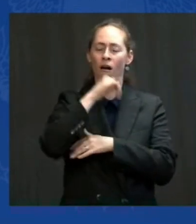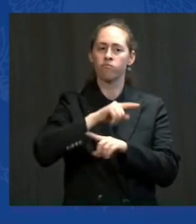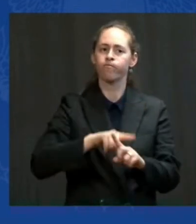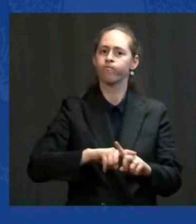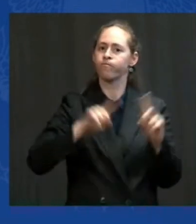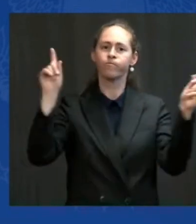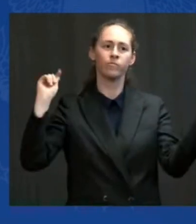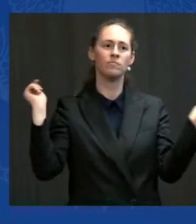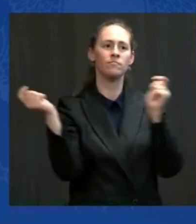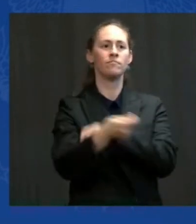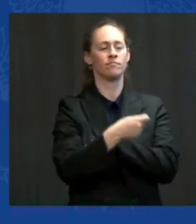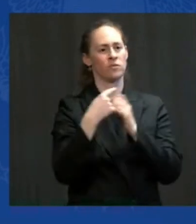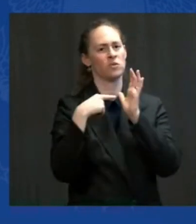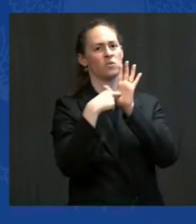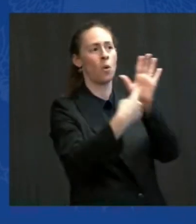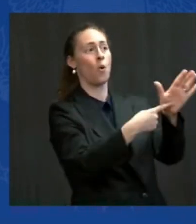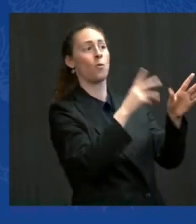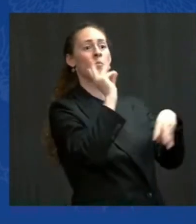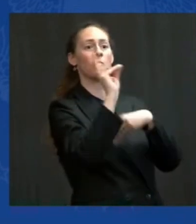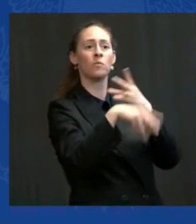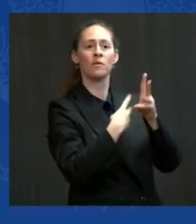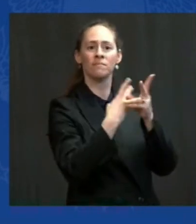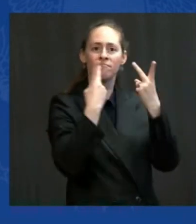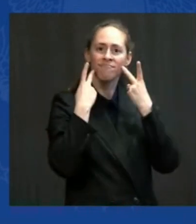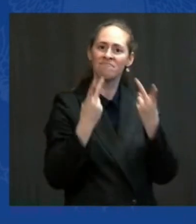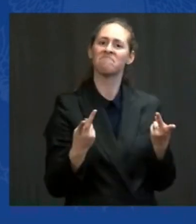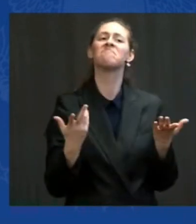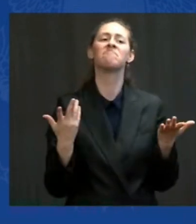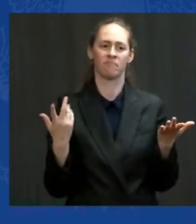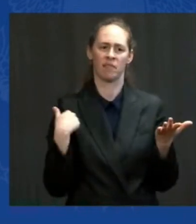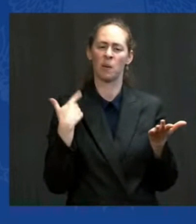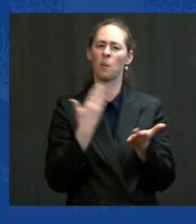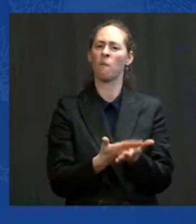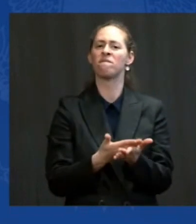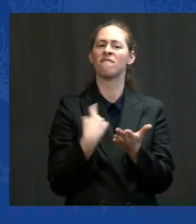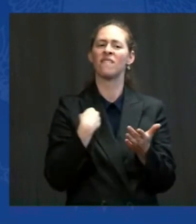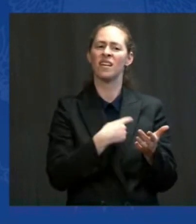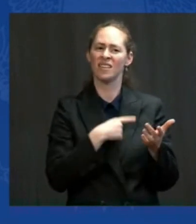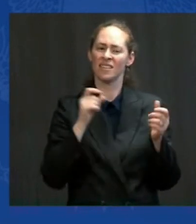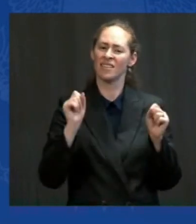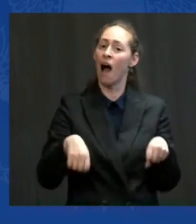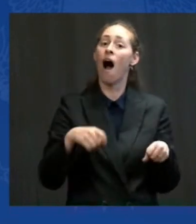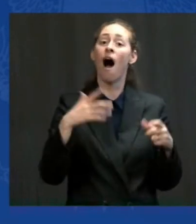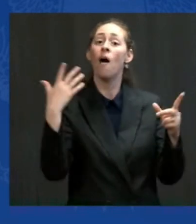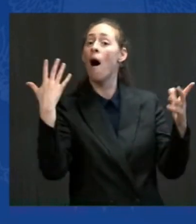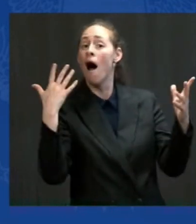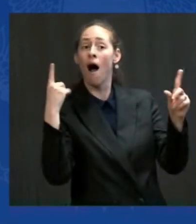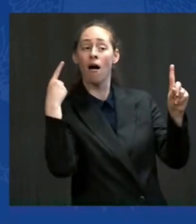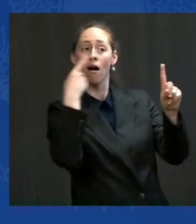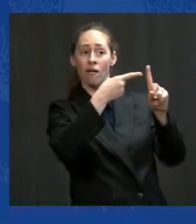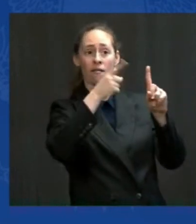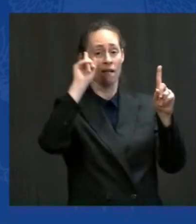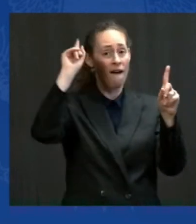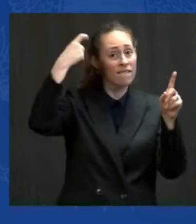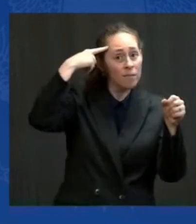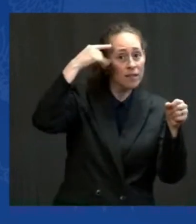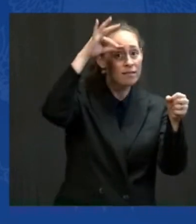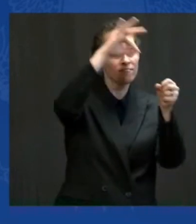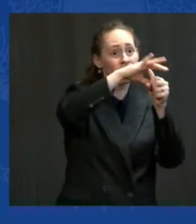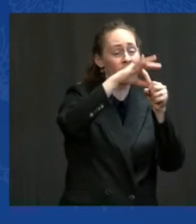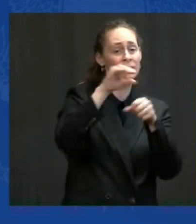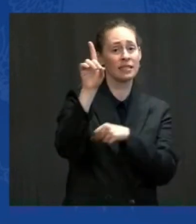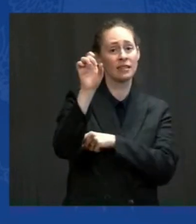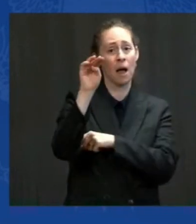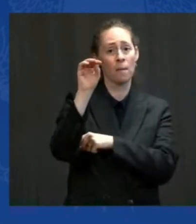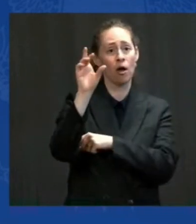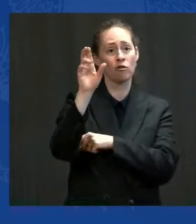world, just as importantly, we'll show ourselves that democracy can deliver. The people of